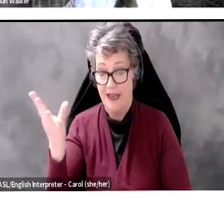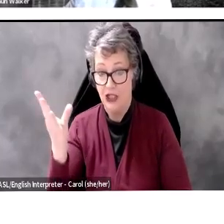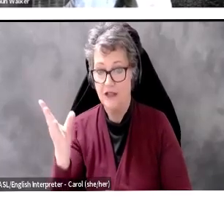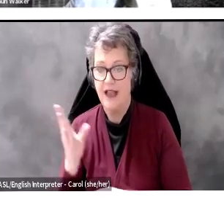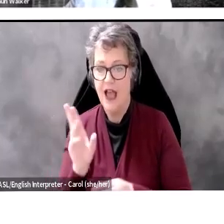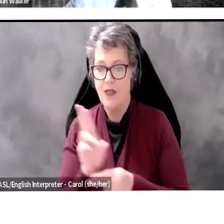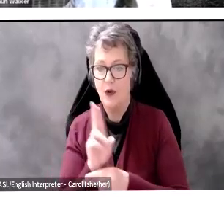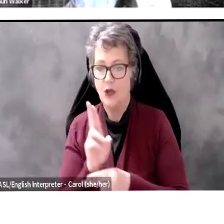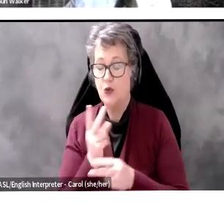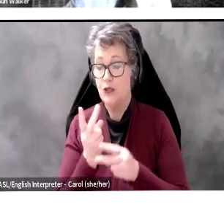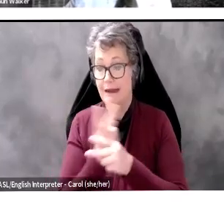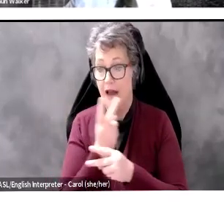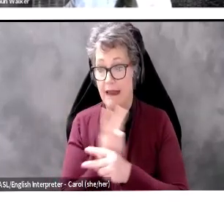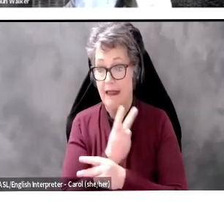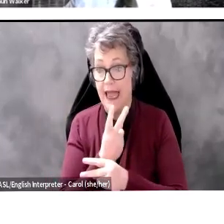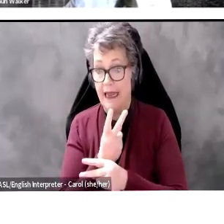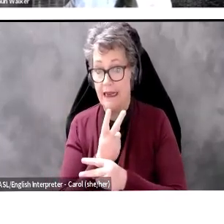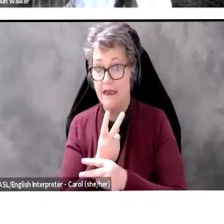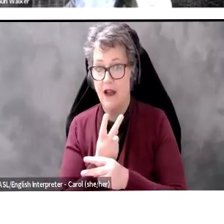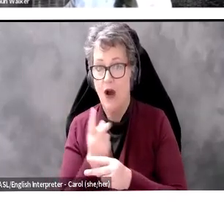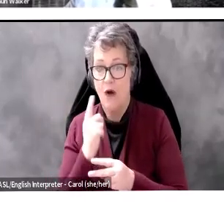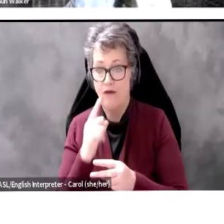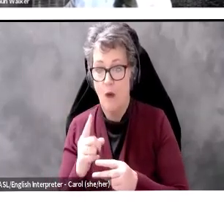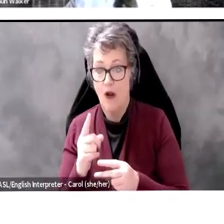California School Dashboard indicators.